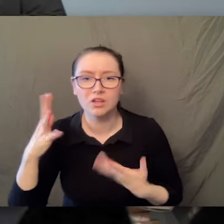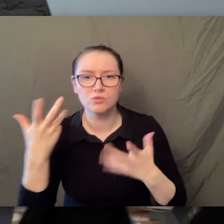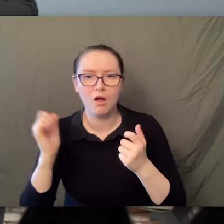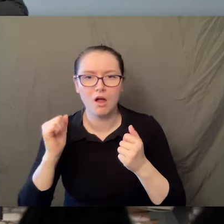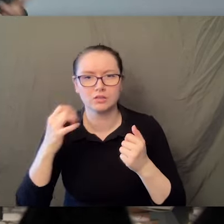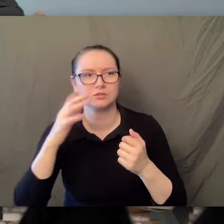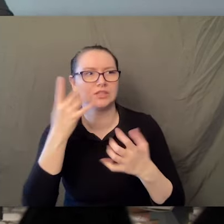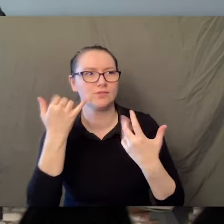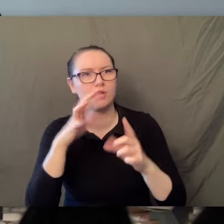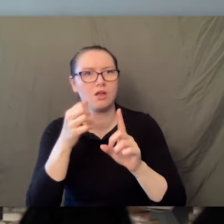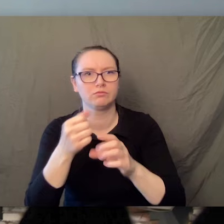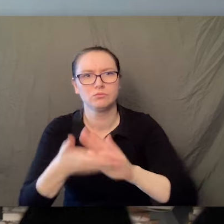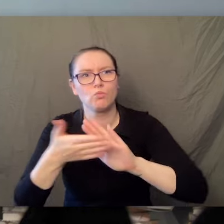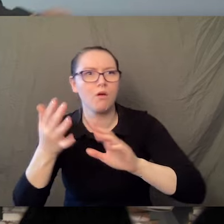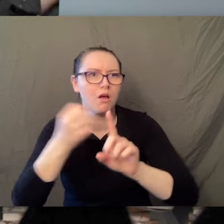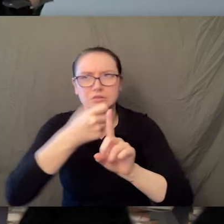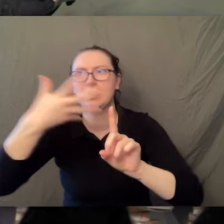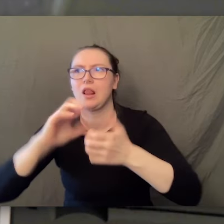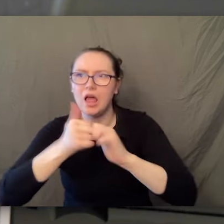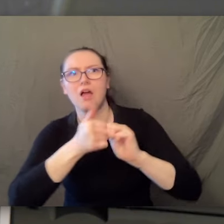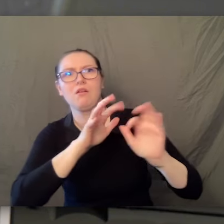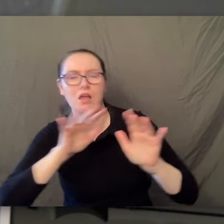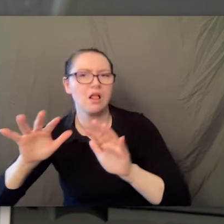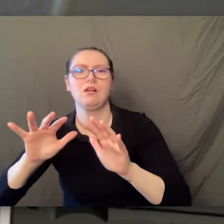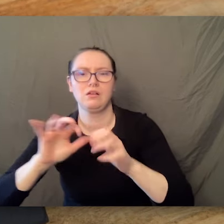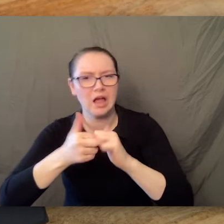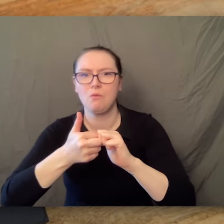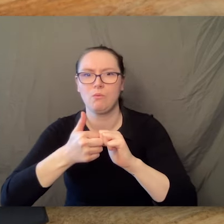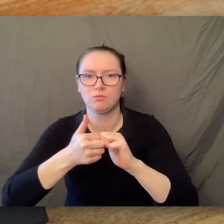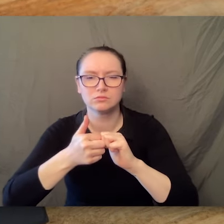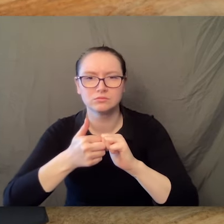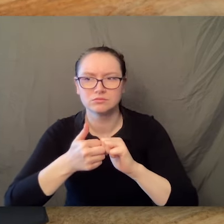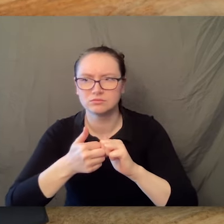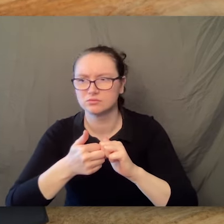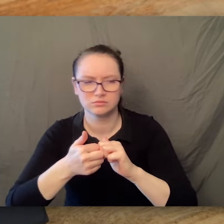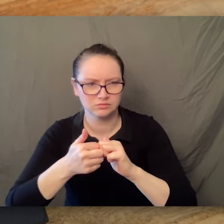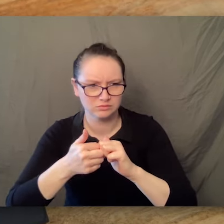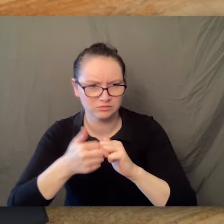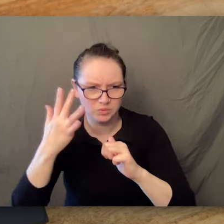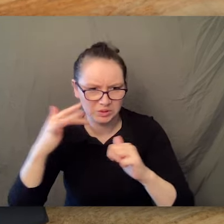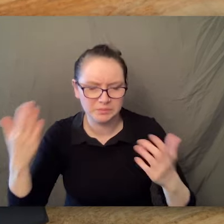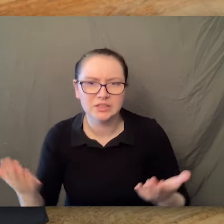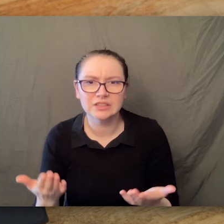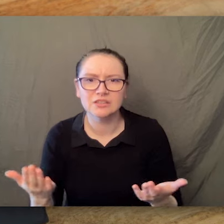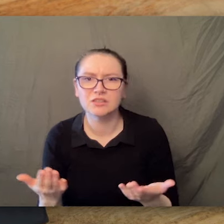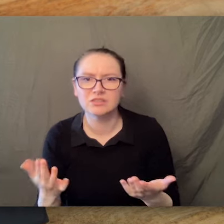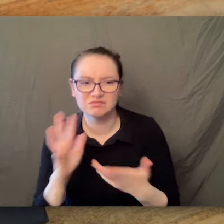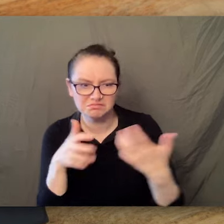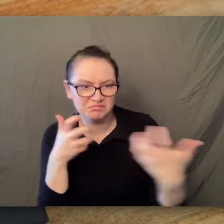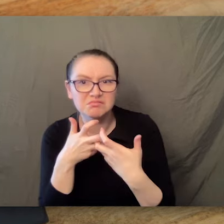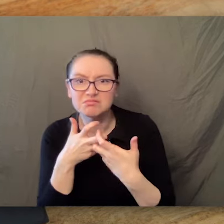decide if you should expand into wearable accessories that let their little paws work on the screen. How in the hell did you end up